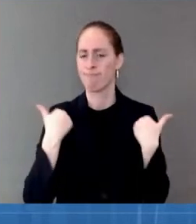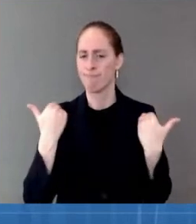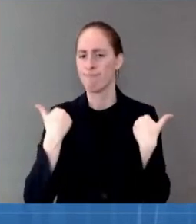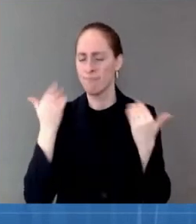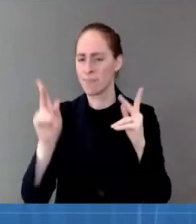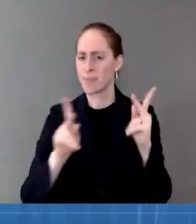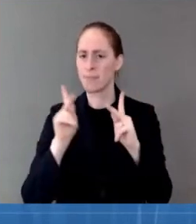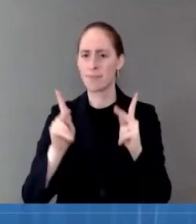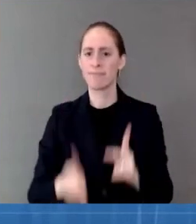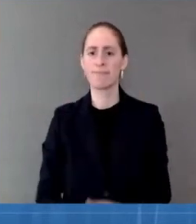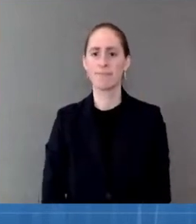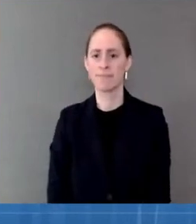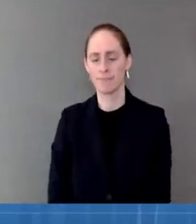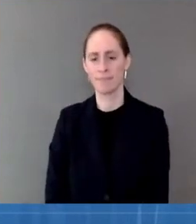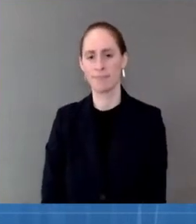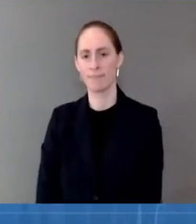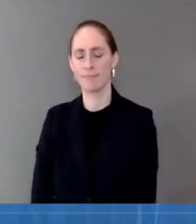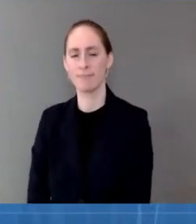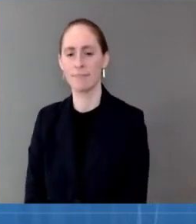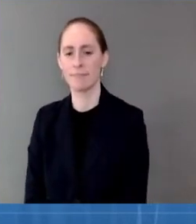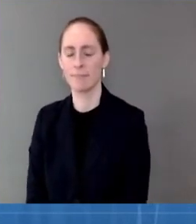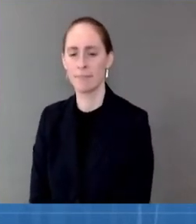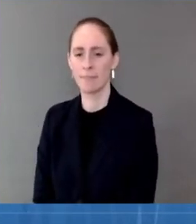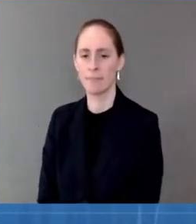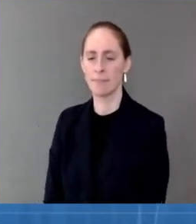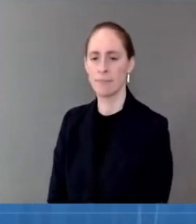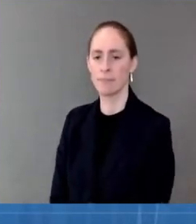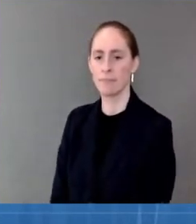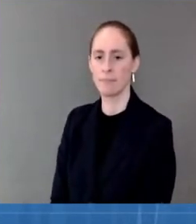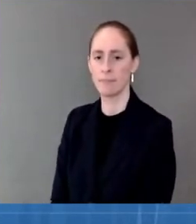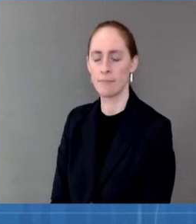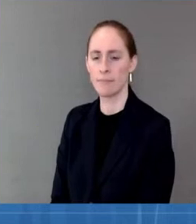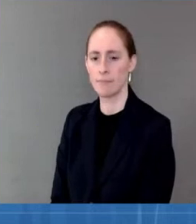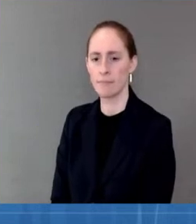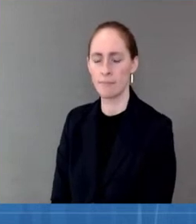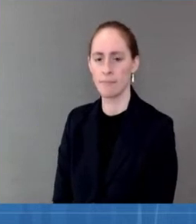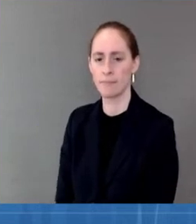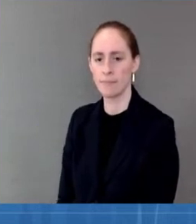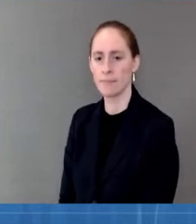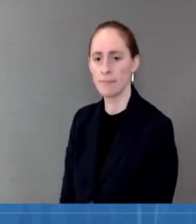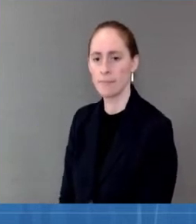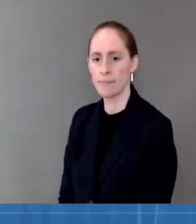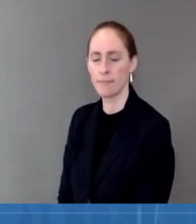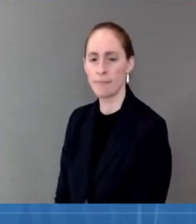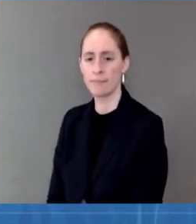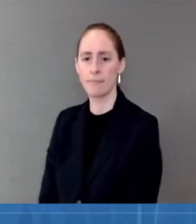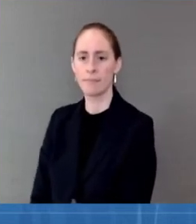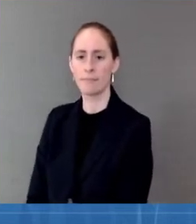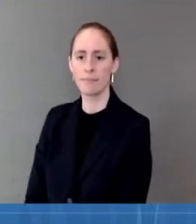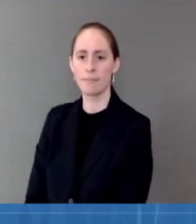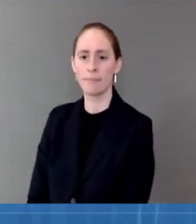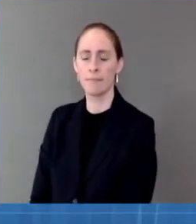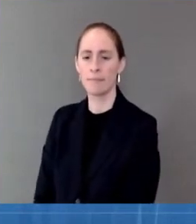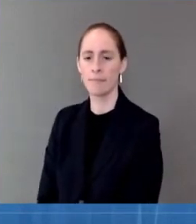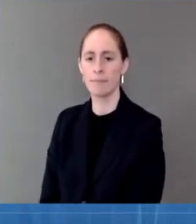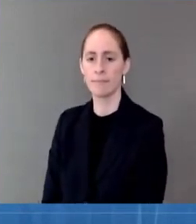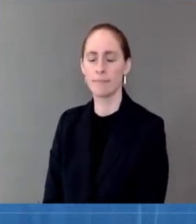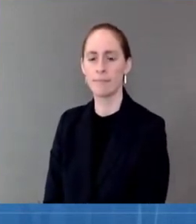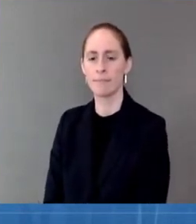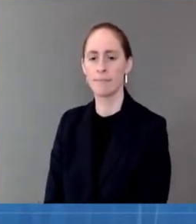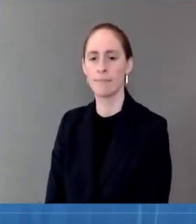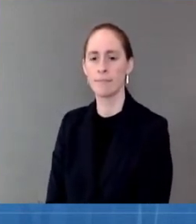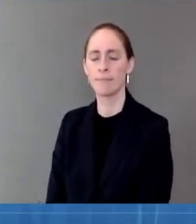everyone again. Let me start by reiterating what my colleagues have said, Dr. Walensky and Dr. Fauci. The initial science on Omicron